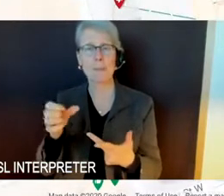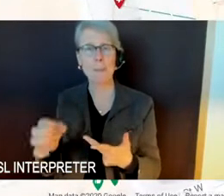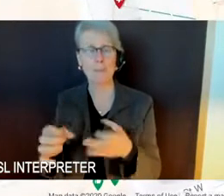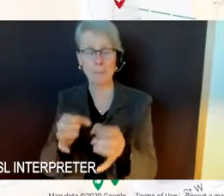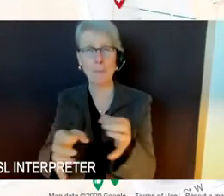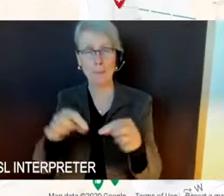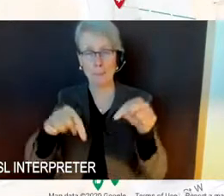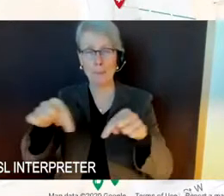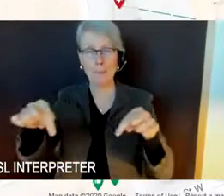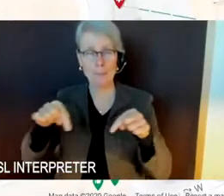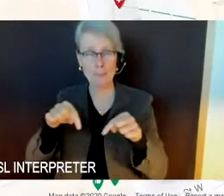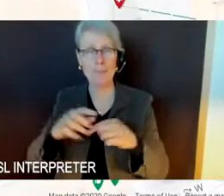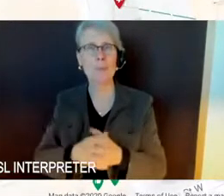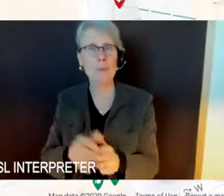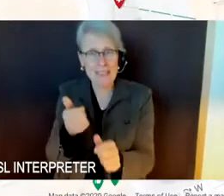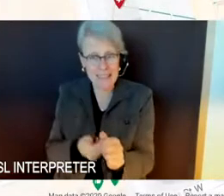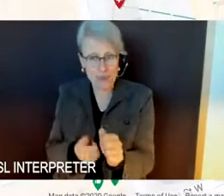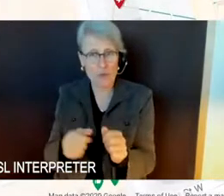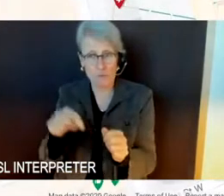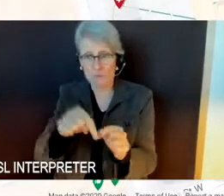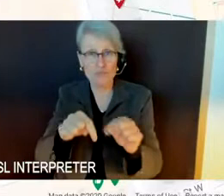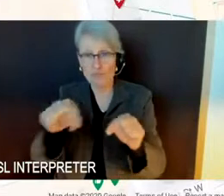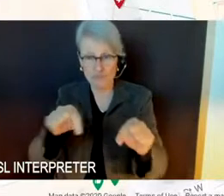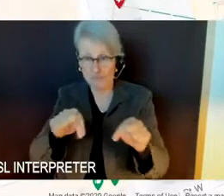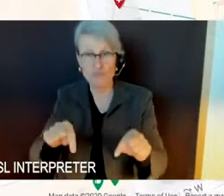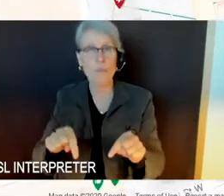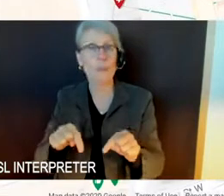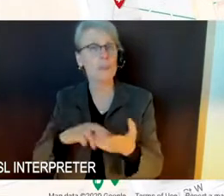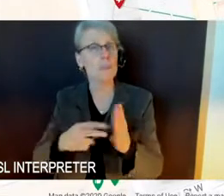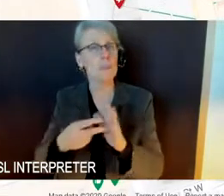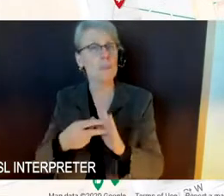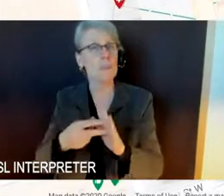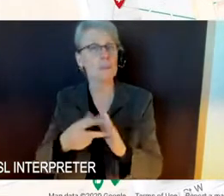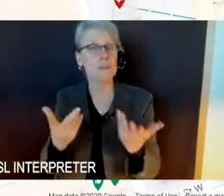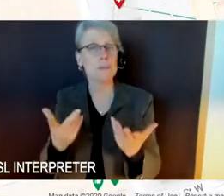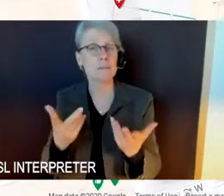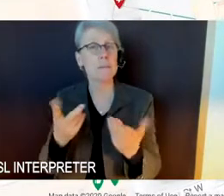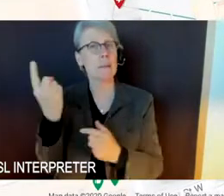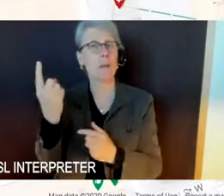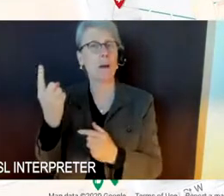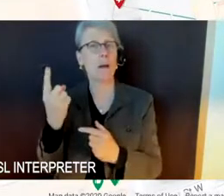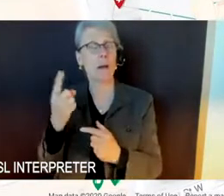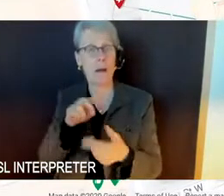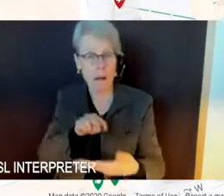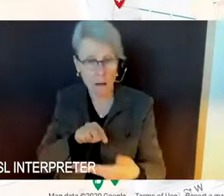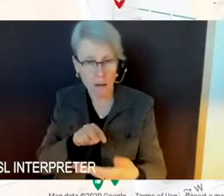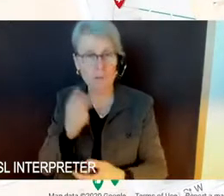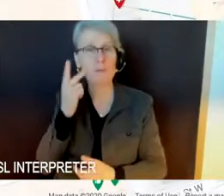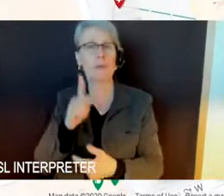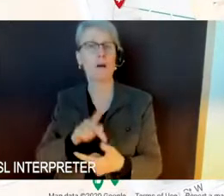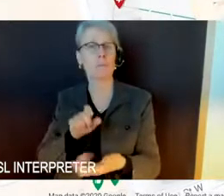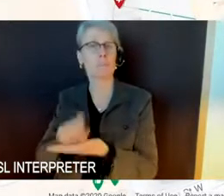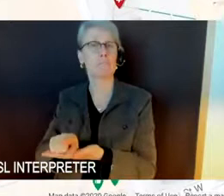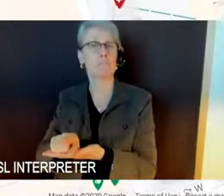green pins. And each of these locations represents an instance in which someone